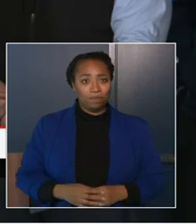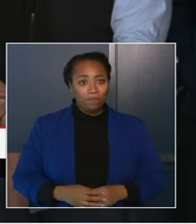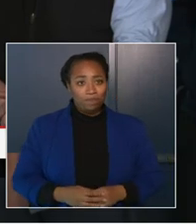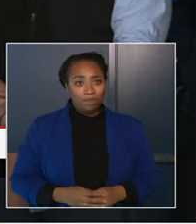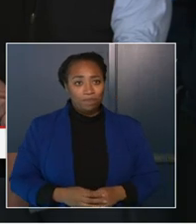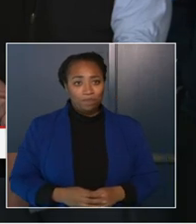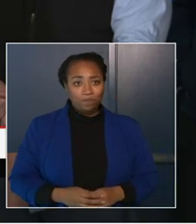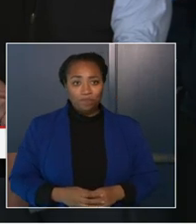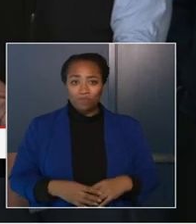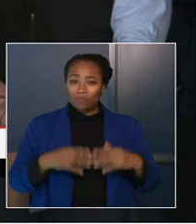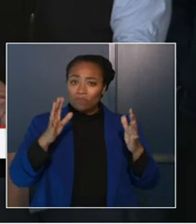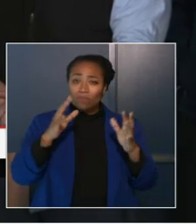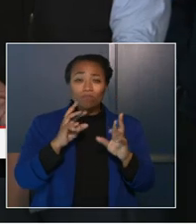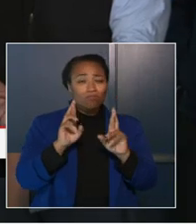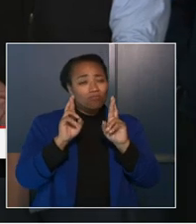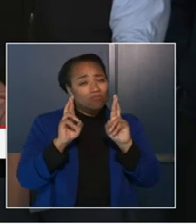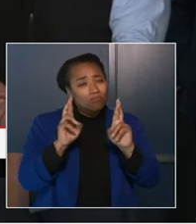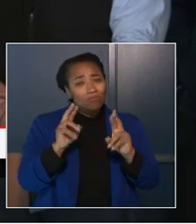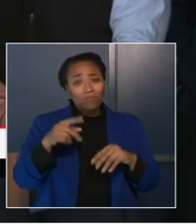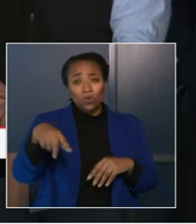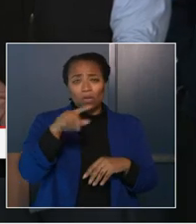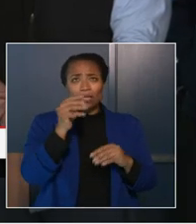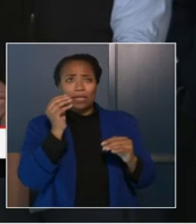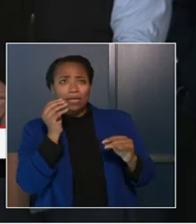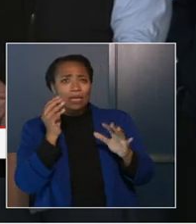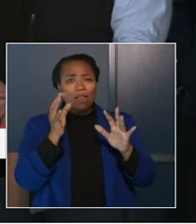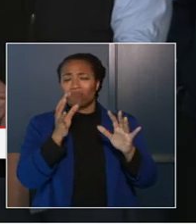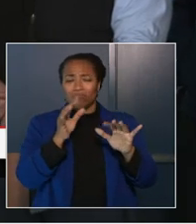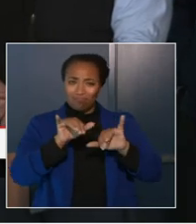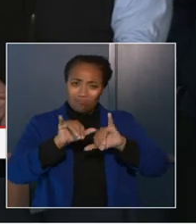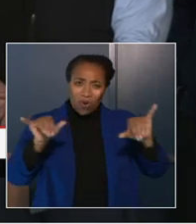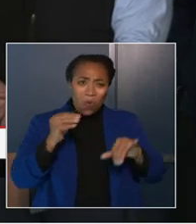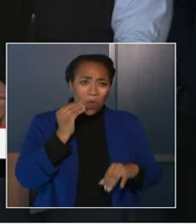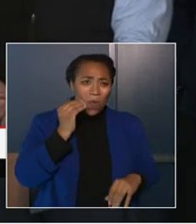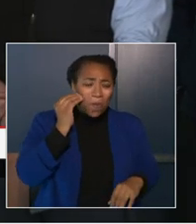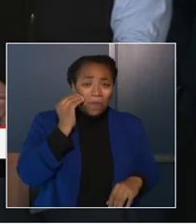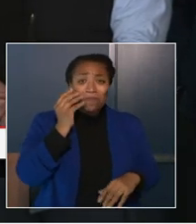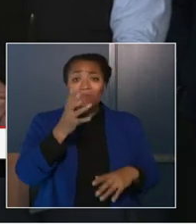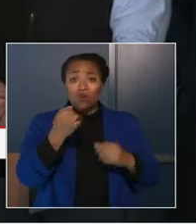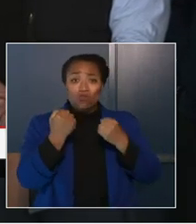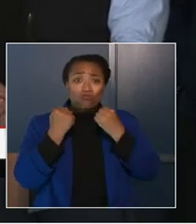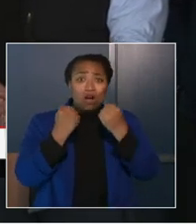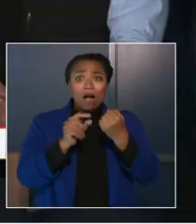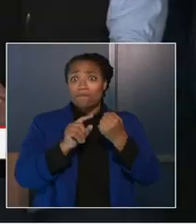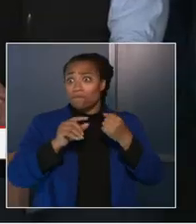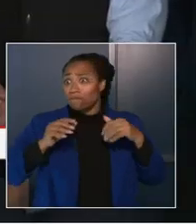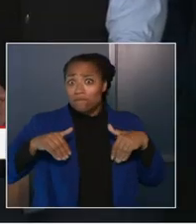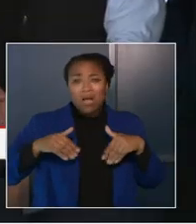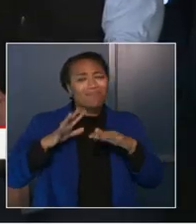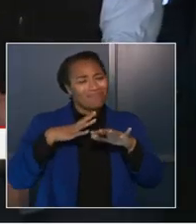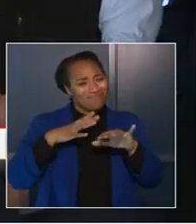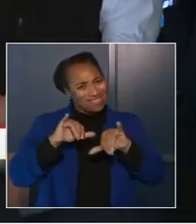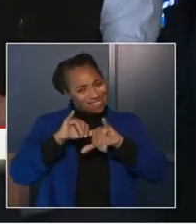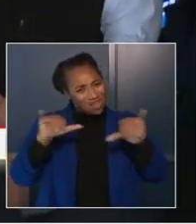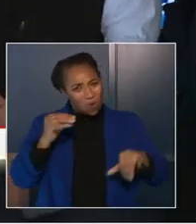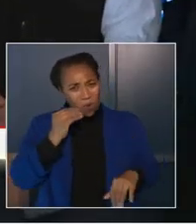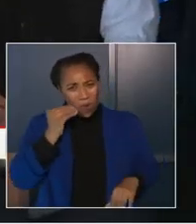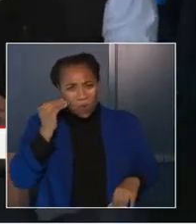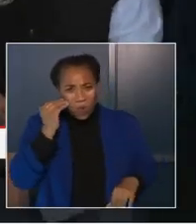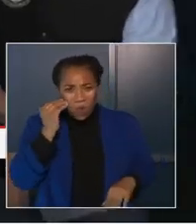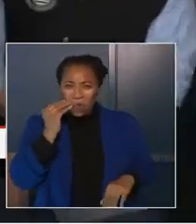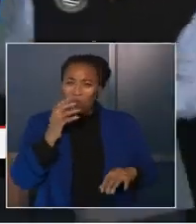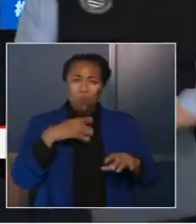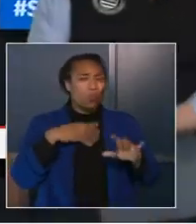TV, get out of the way of the roads, and we can run good transit service and get people around safely going forward from there. So thank you. Thank